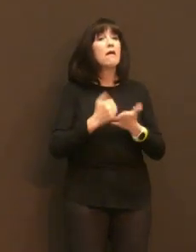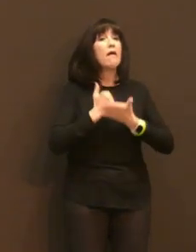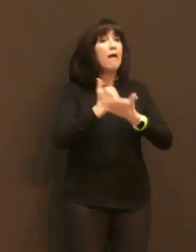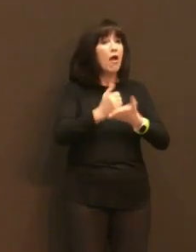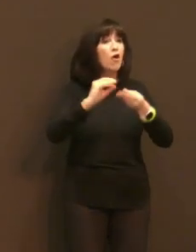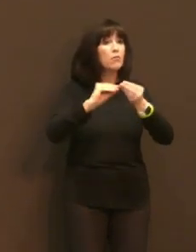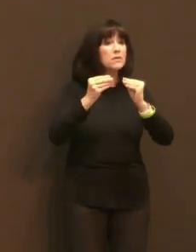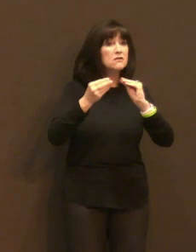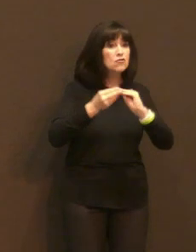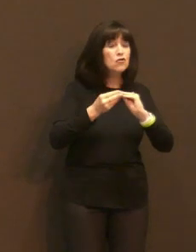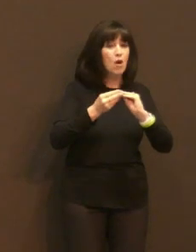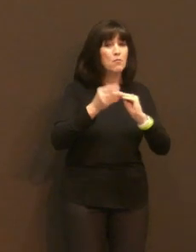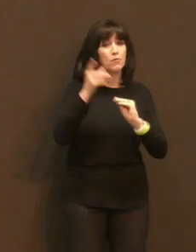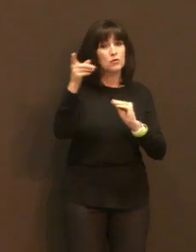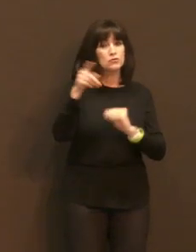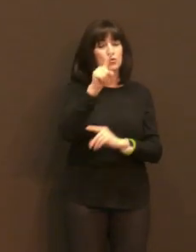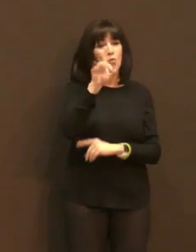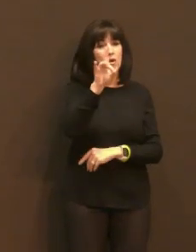child mental health support,